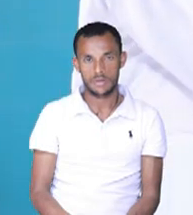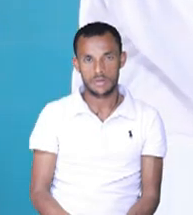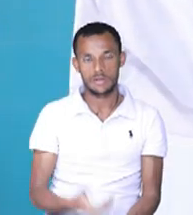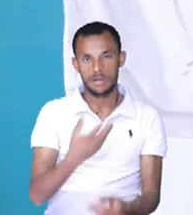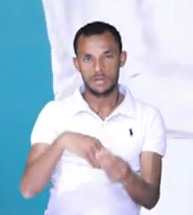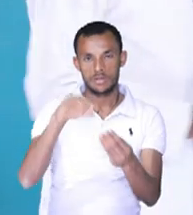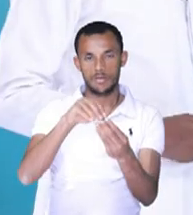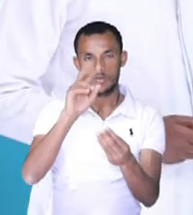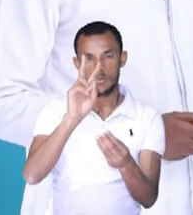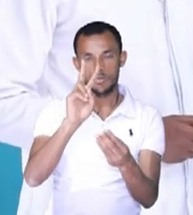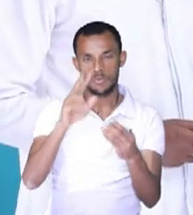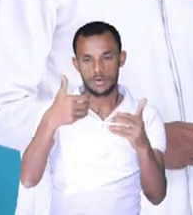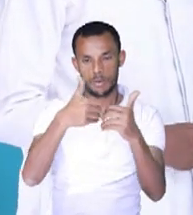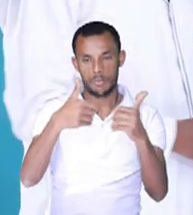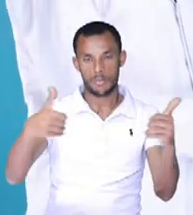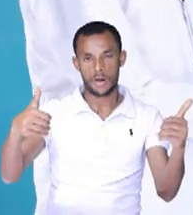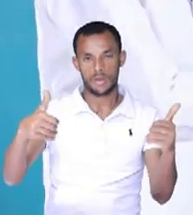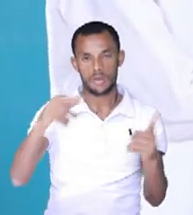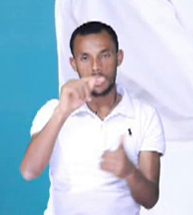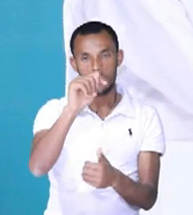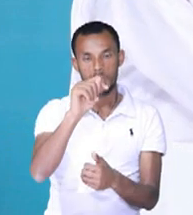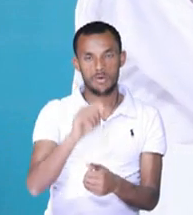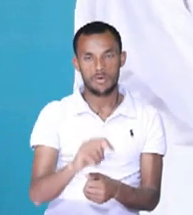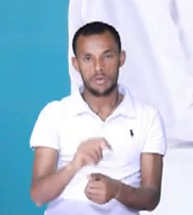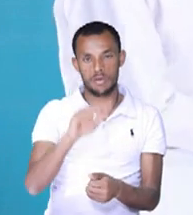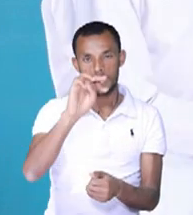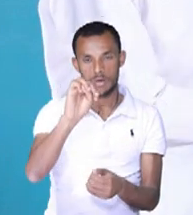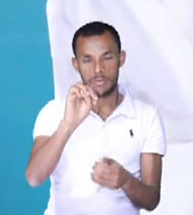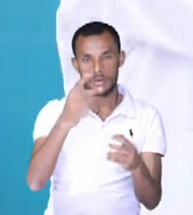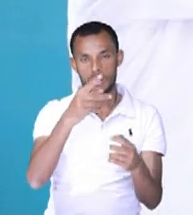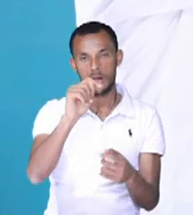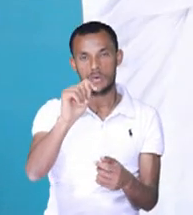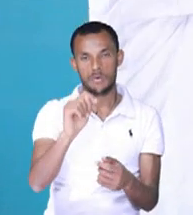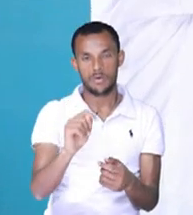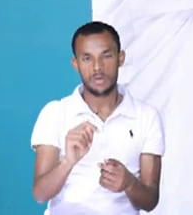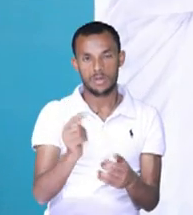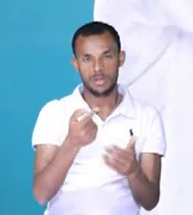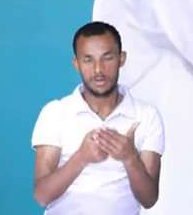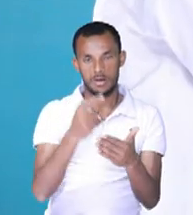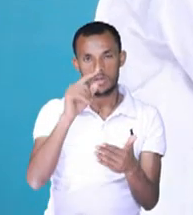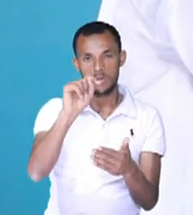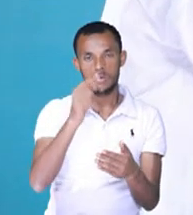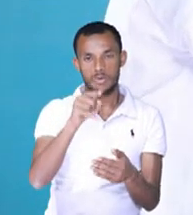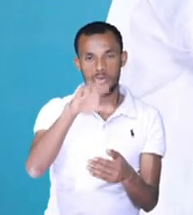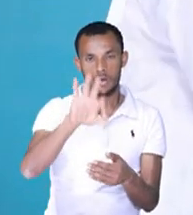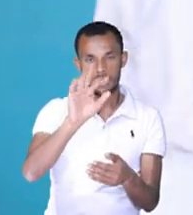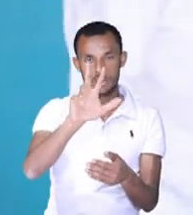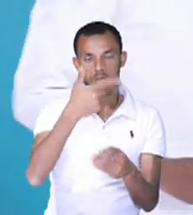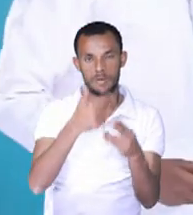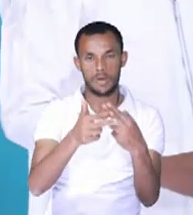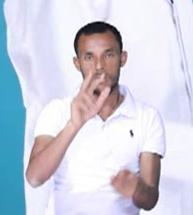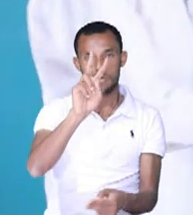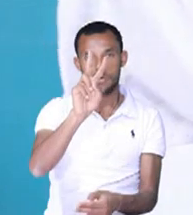The sum of the two separate transpose. M transpose, when this one is transposed, you will get a 3 by